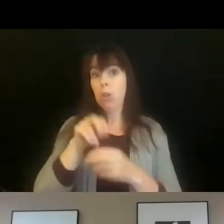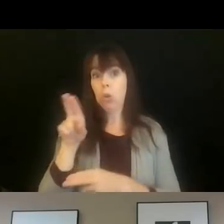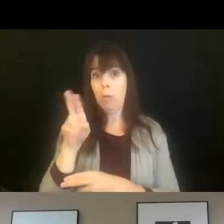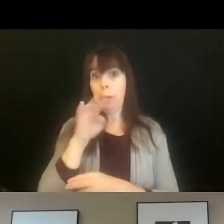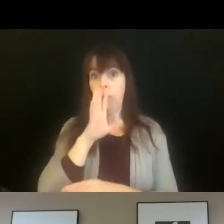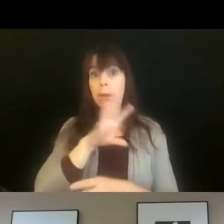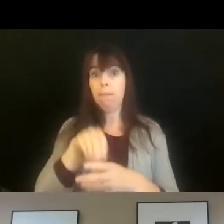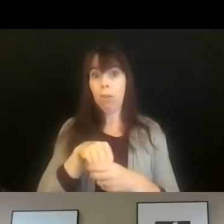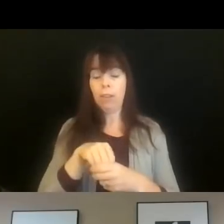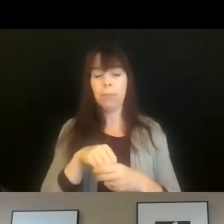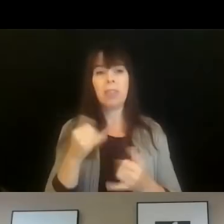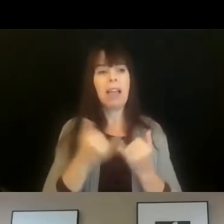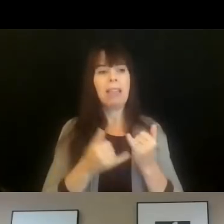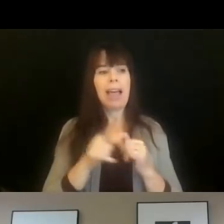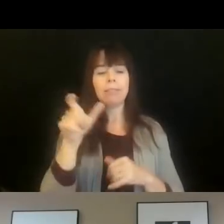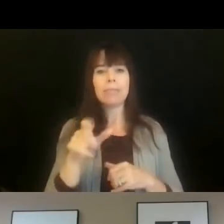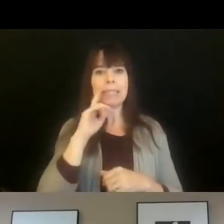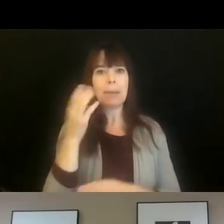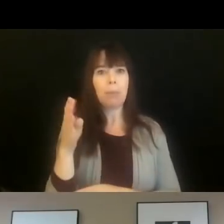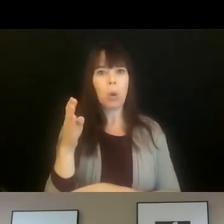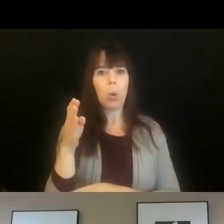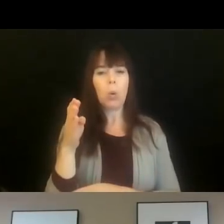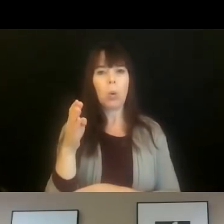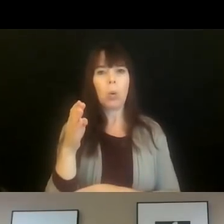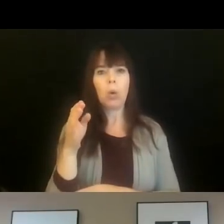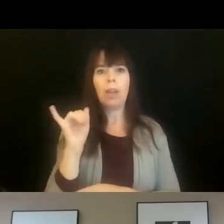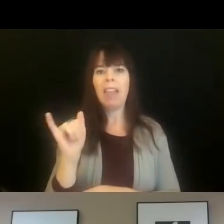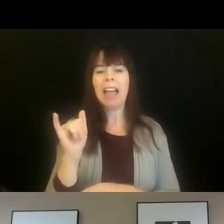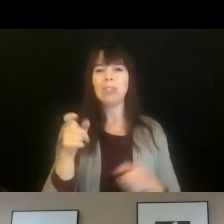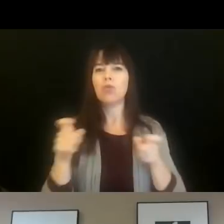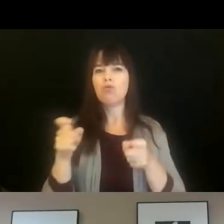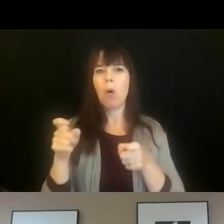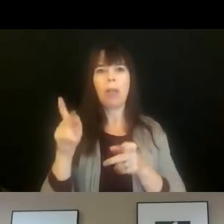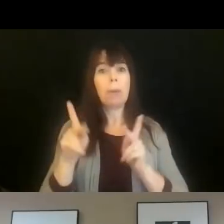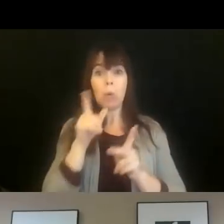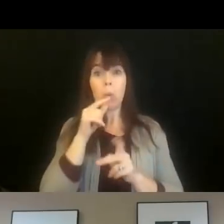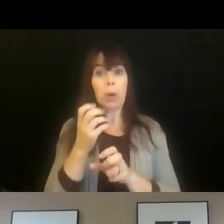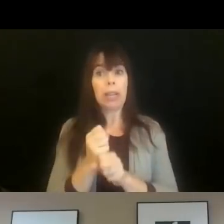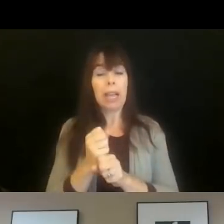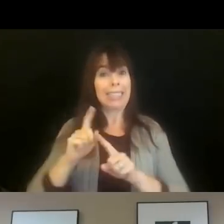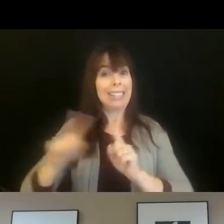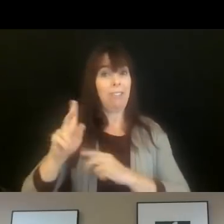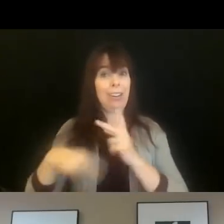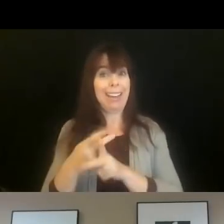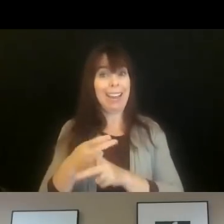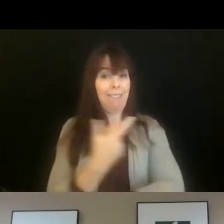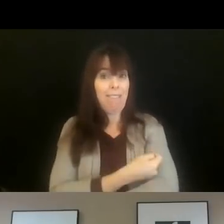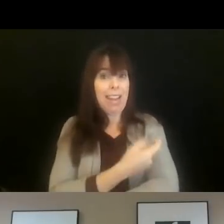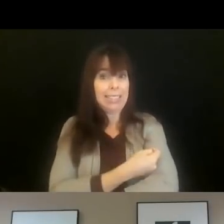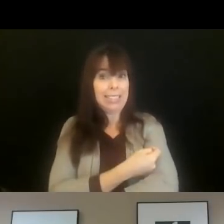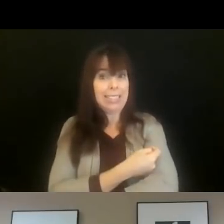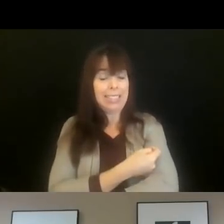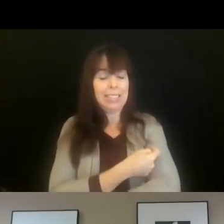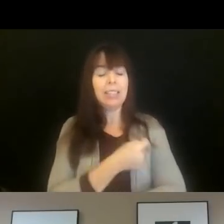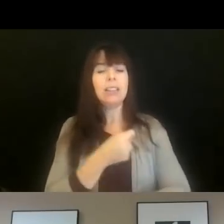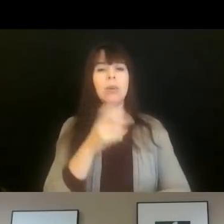the left panel in blue, that's the control. These are people who receive a different type of vaccine. And as you